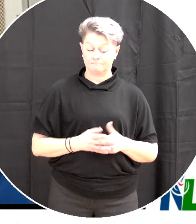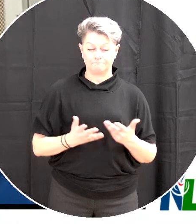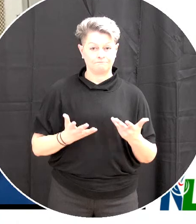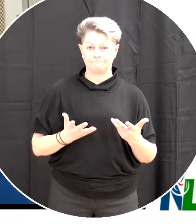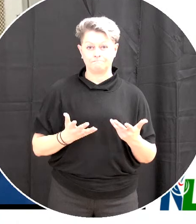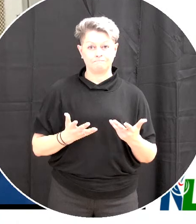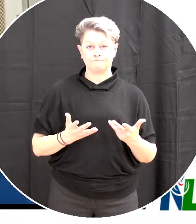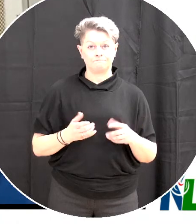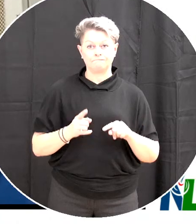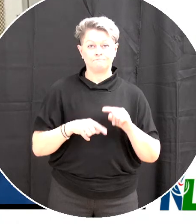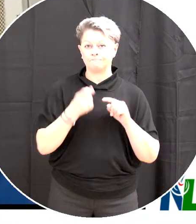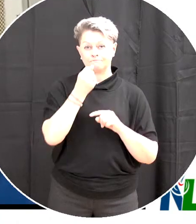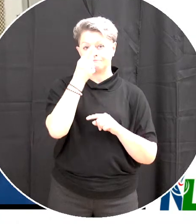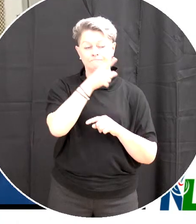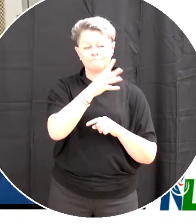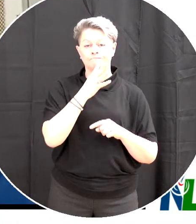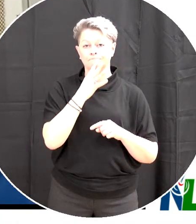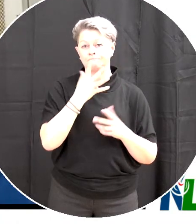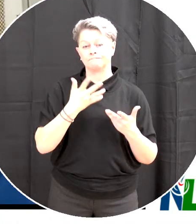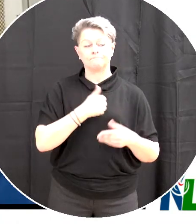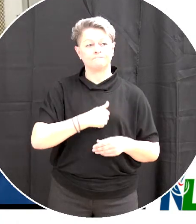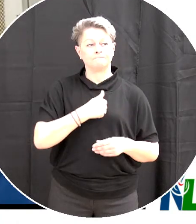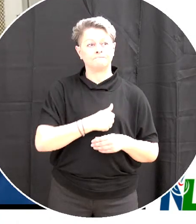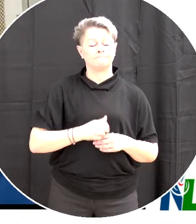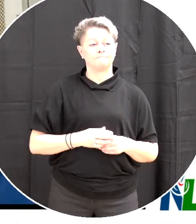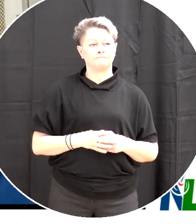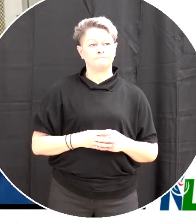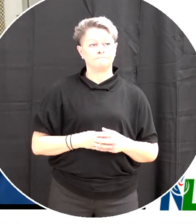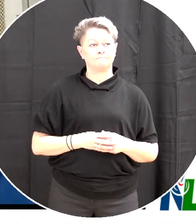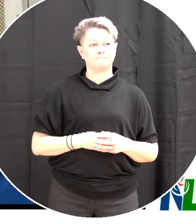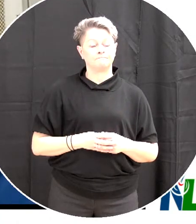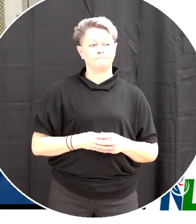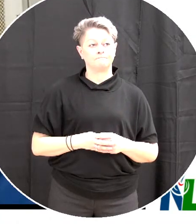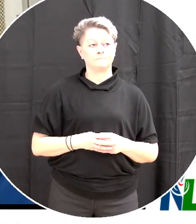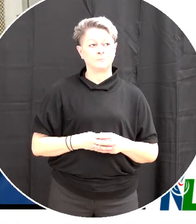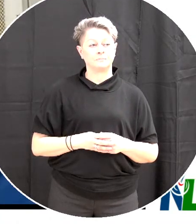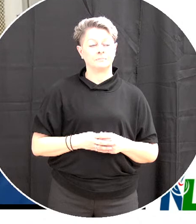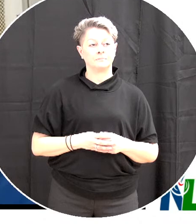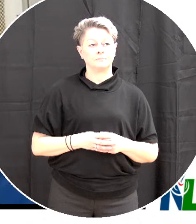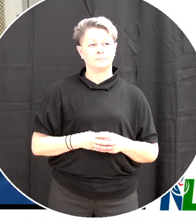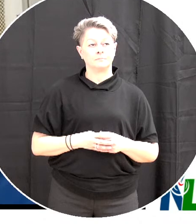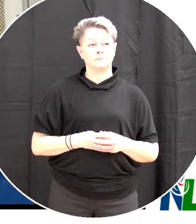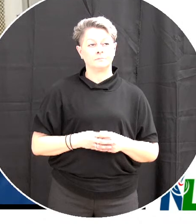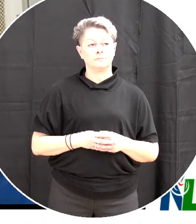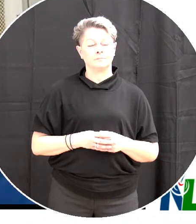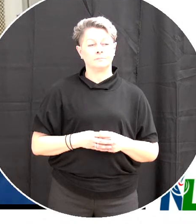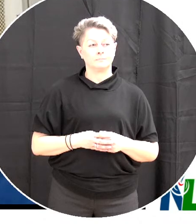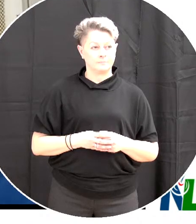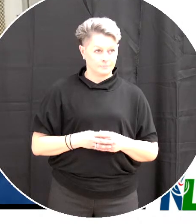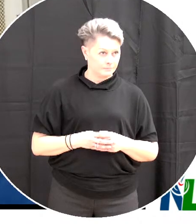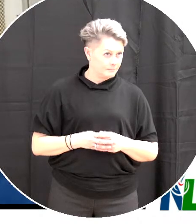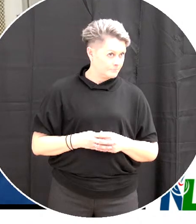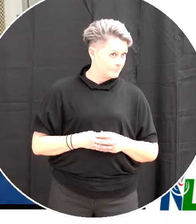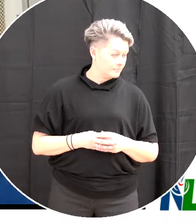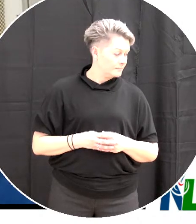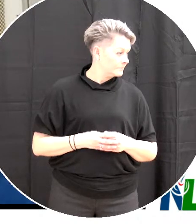class. Some of the benefits of in-class learning, even part-time, is that you do still get